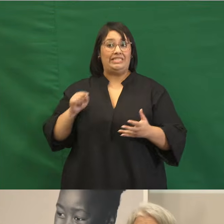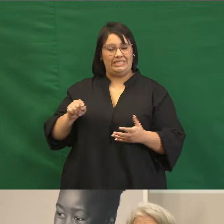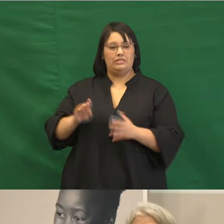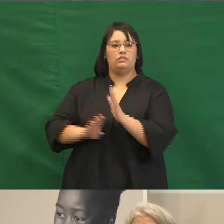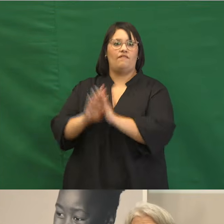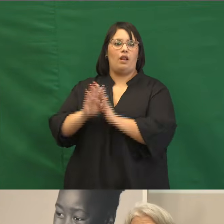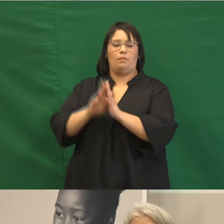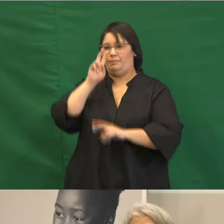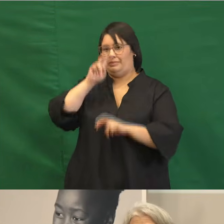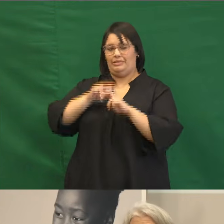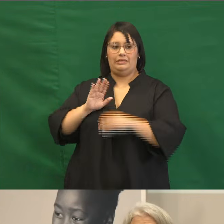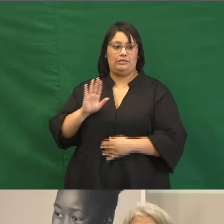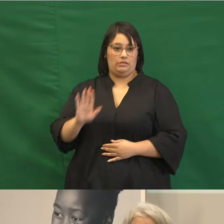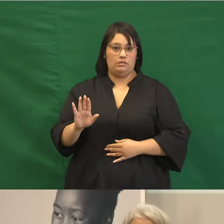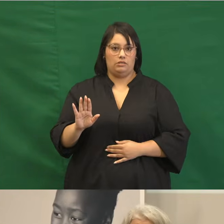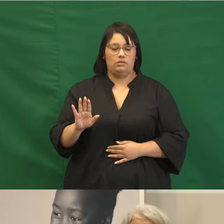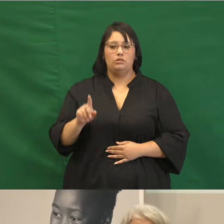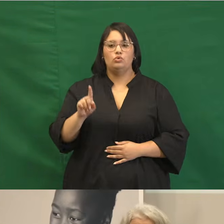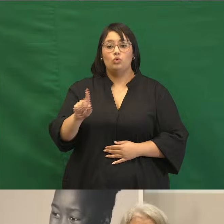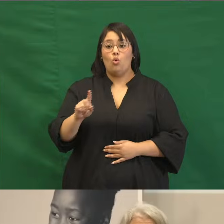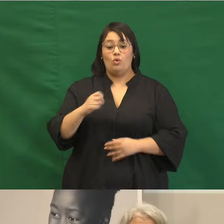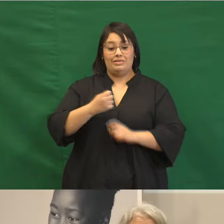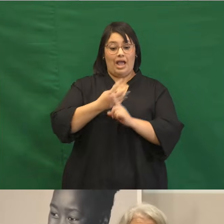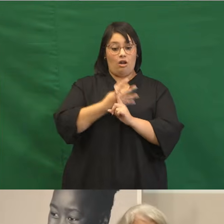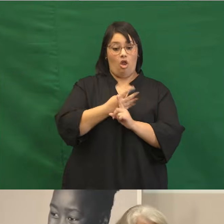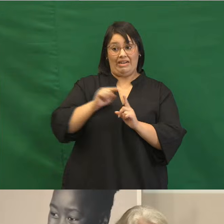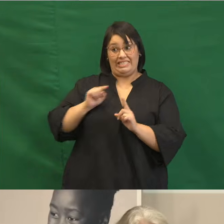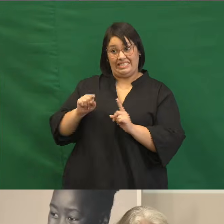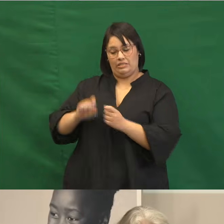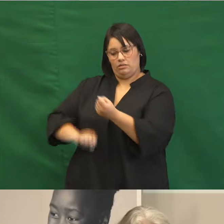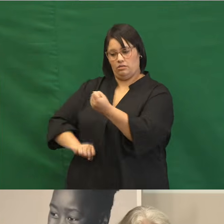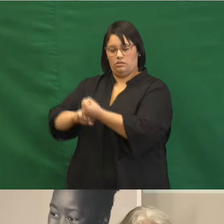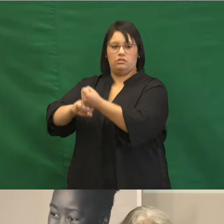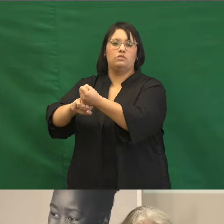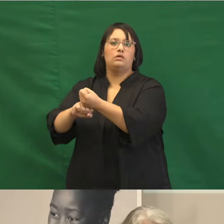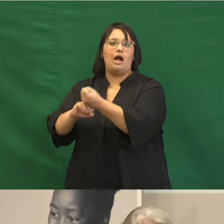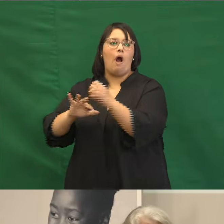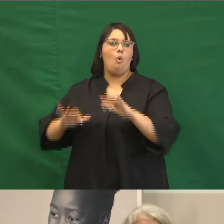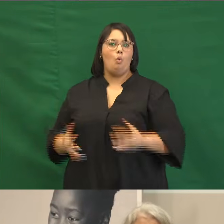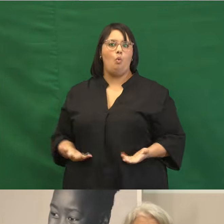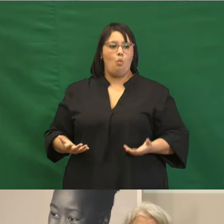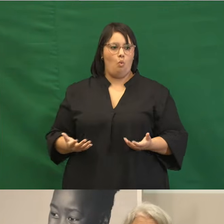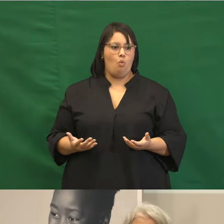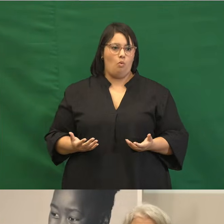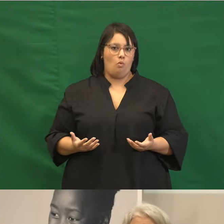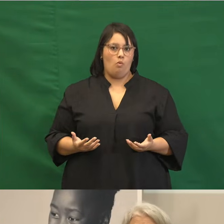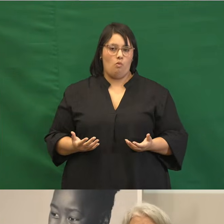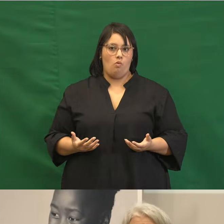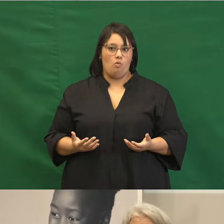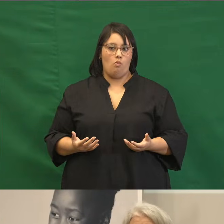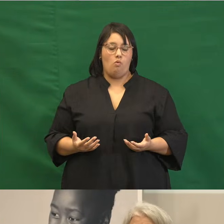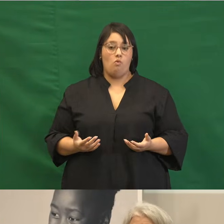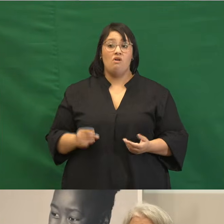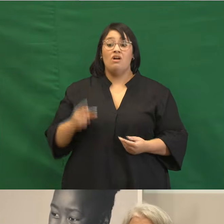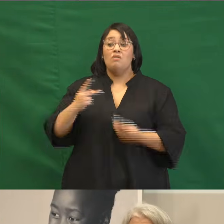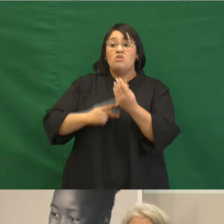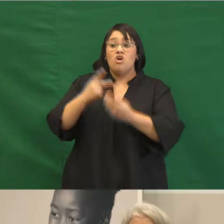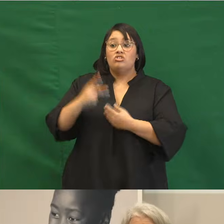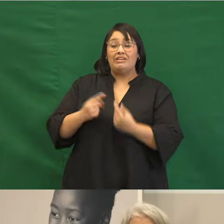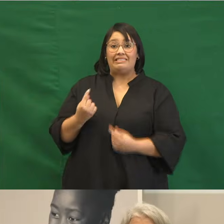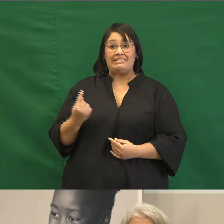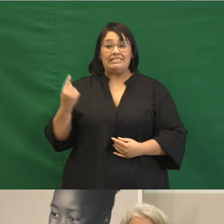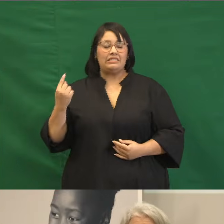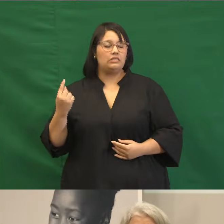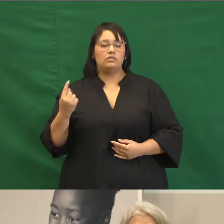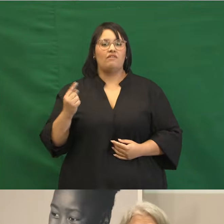and how SADiLaR can support this really important initiative. And this project is just